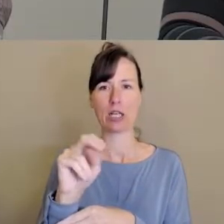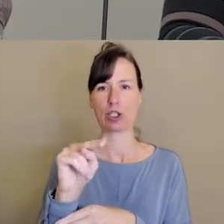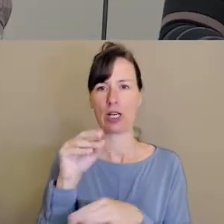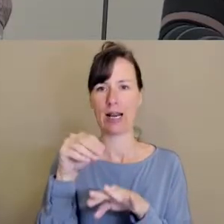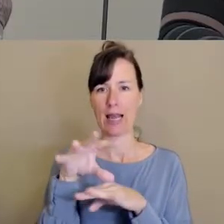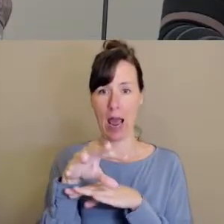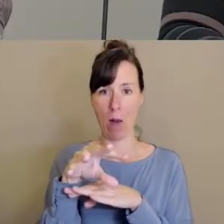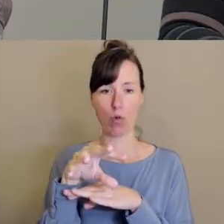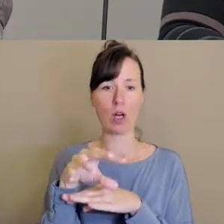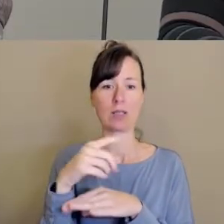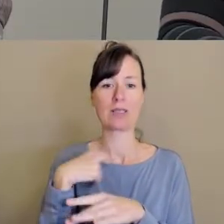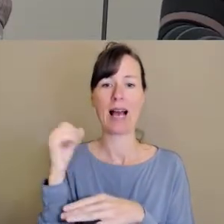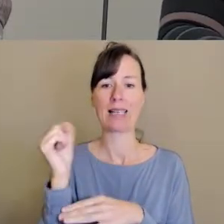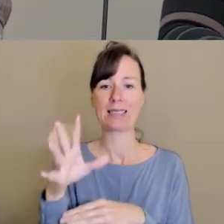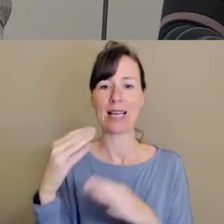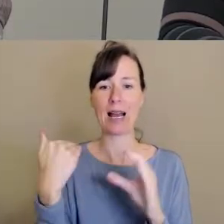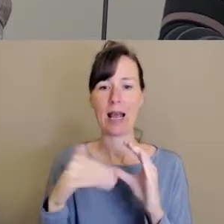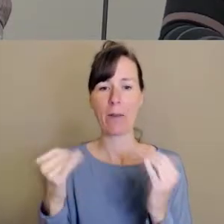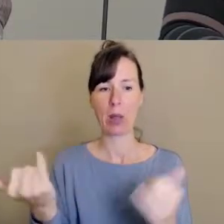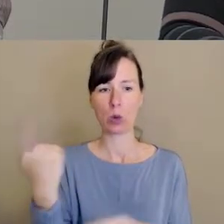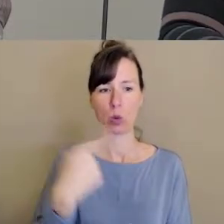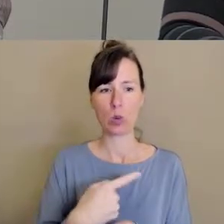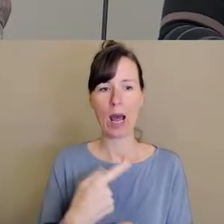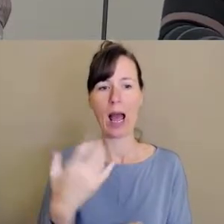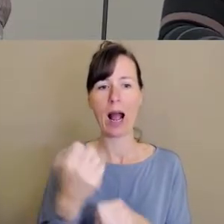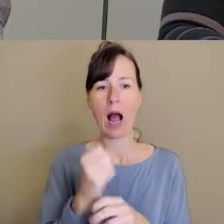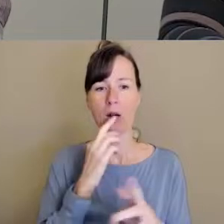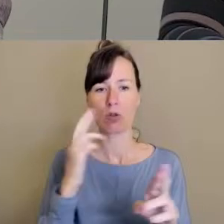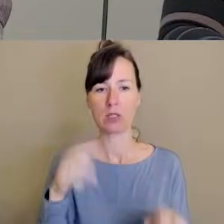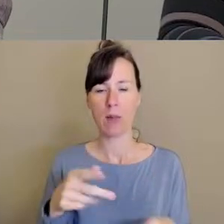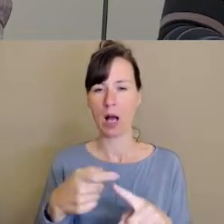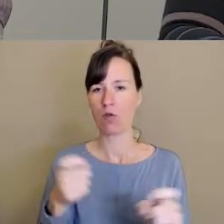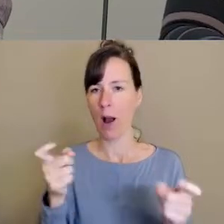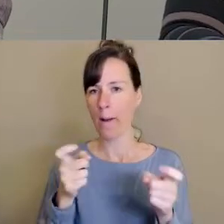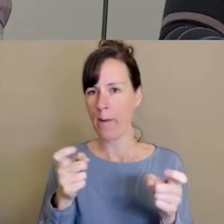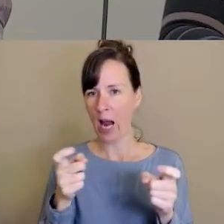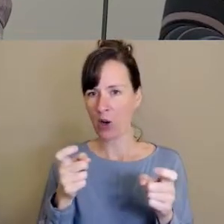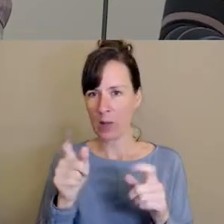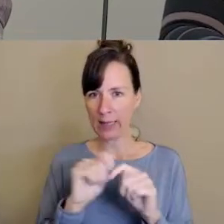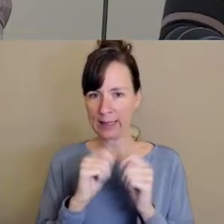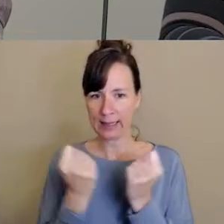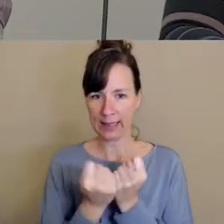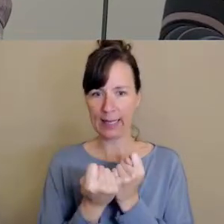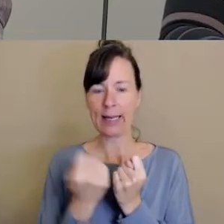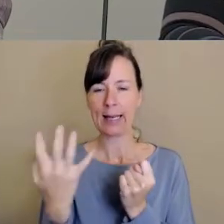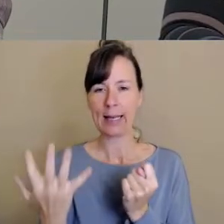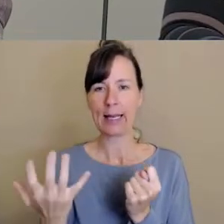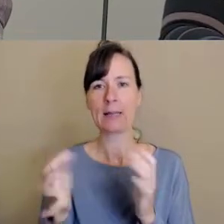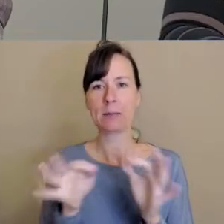a response from the management team indicating that